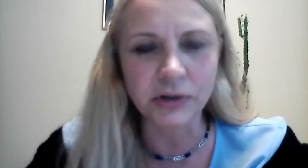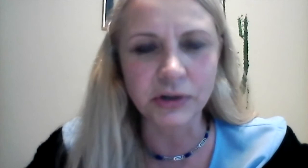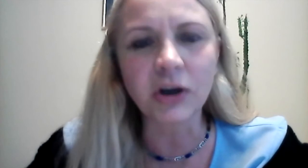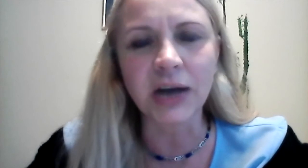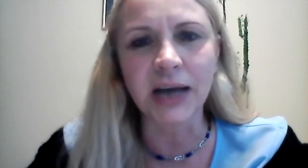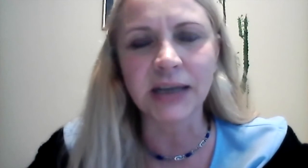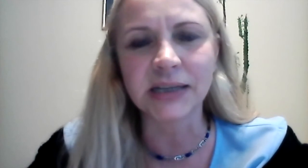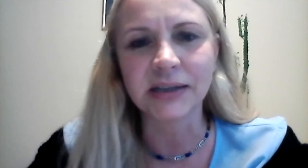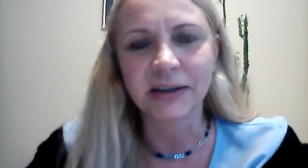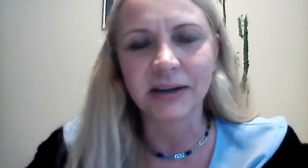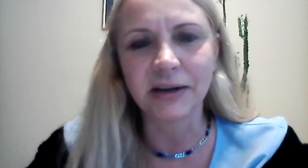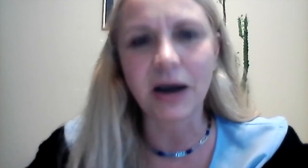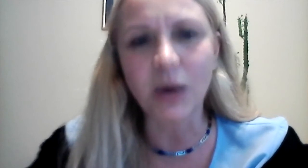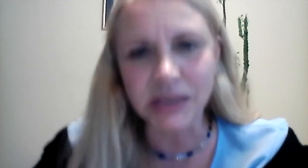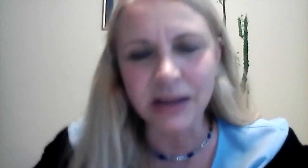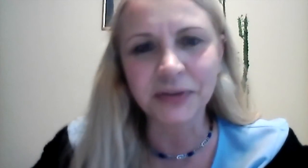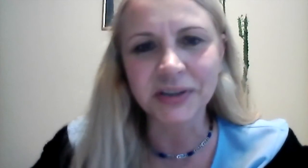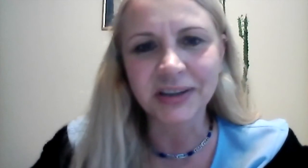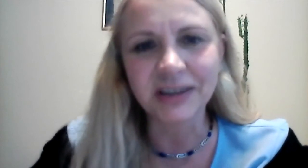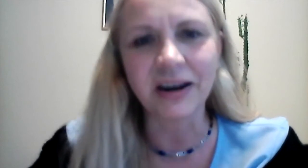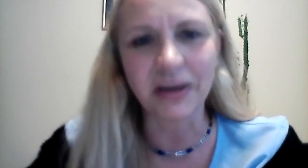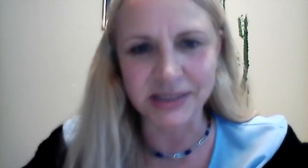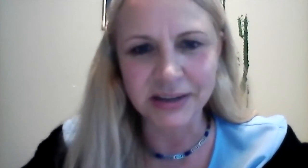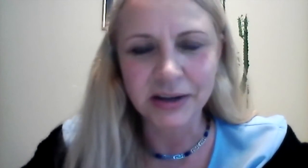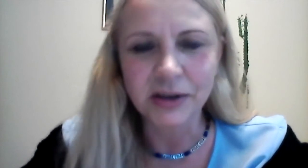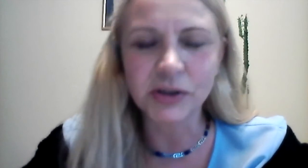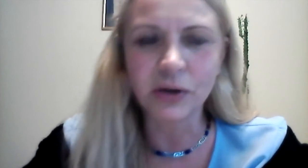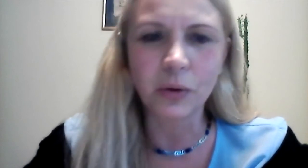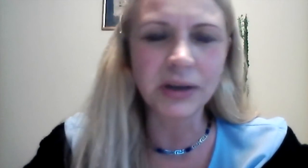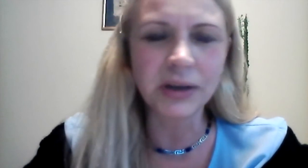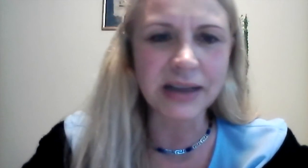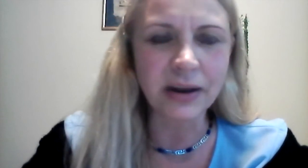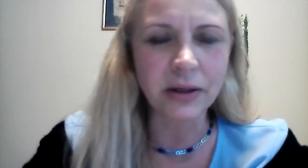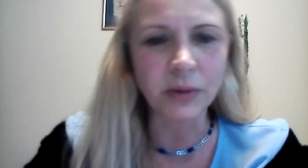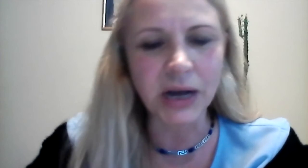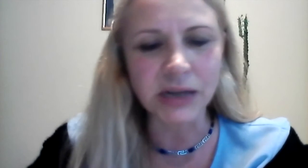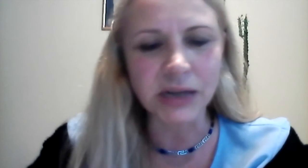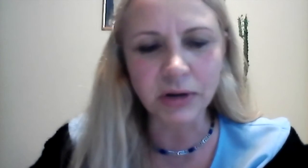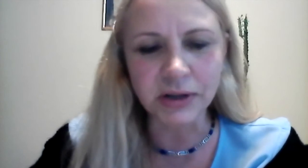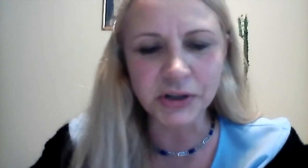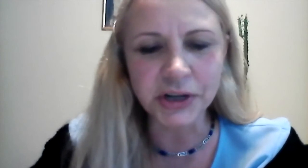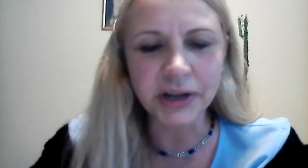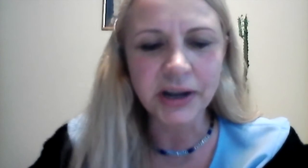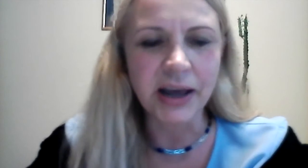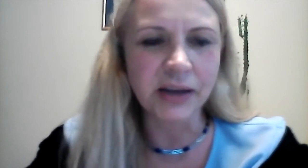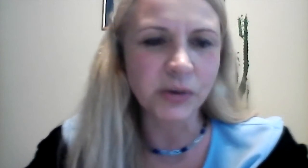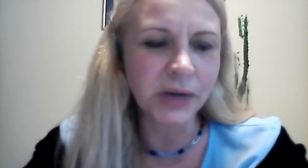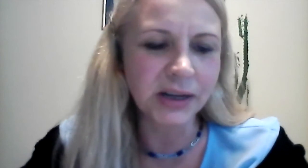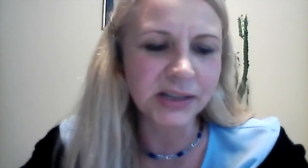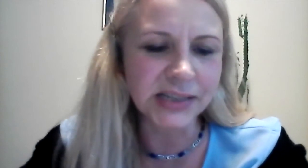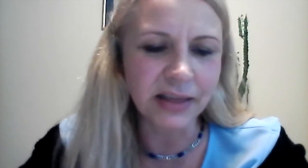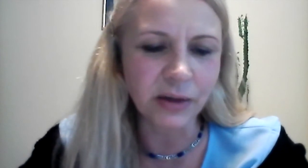to recognize ourselves in others. So we understand that we are a small country, and